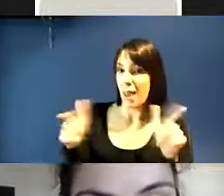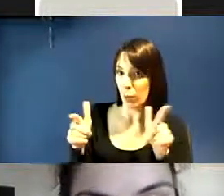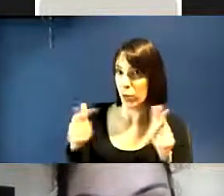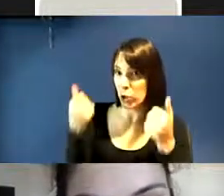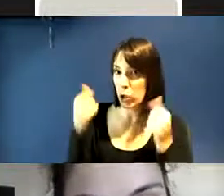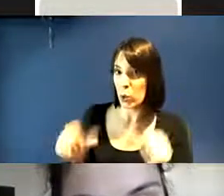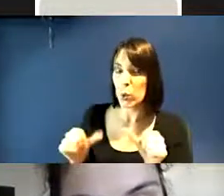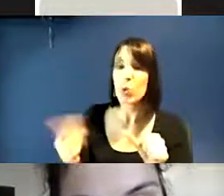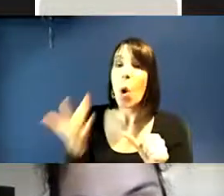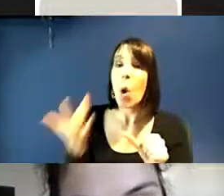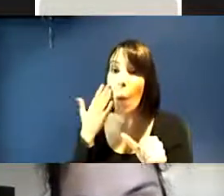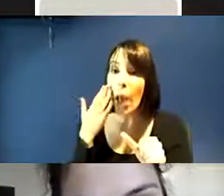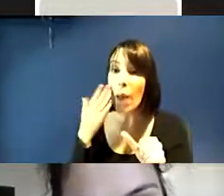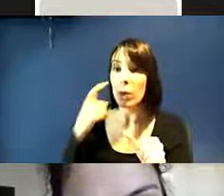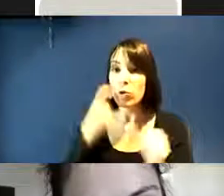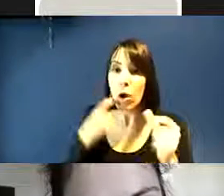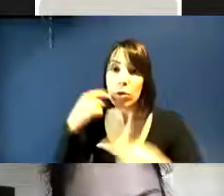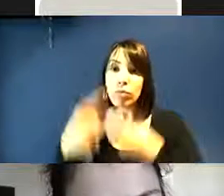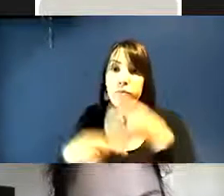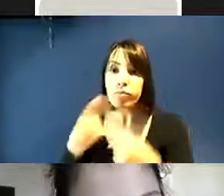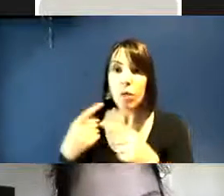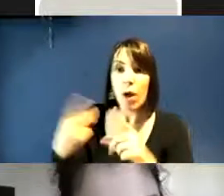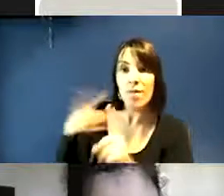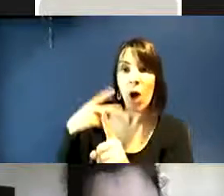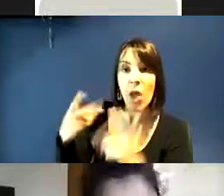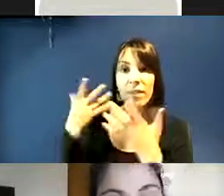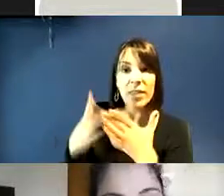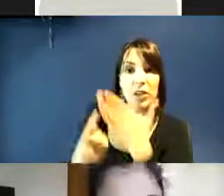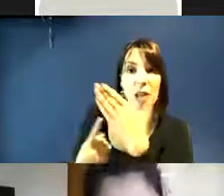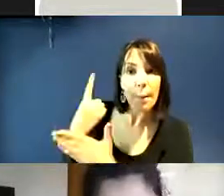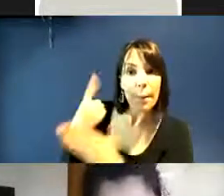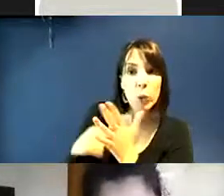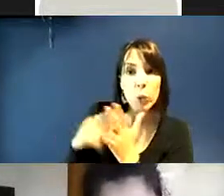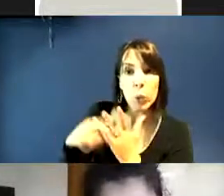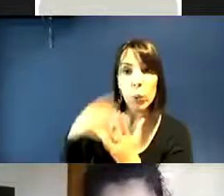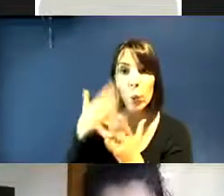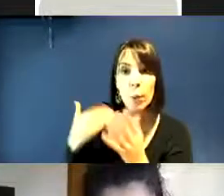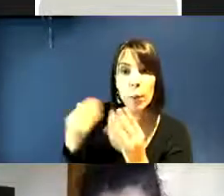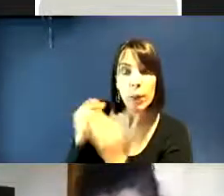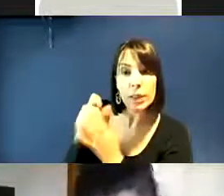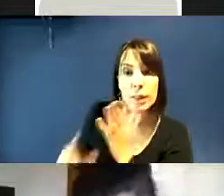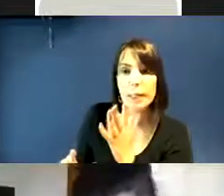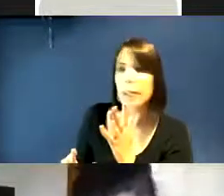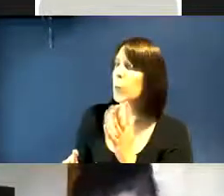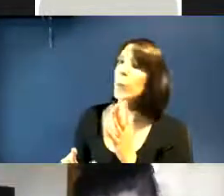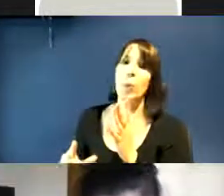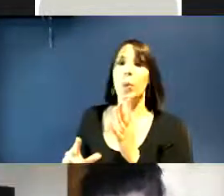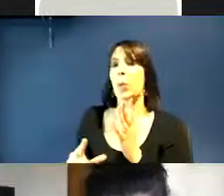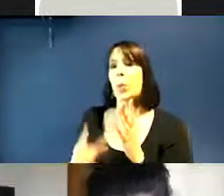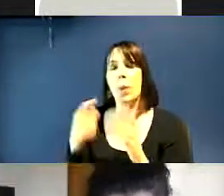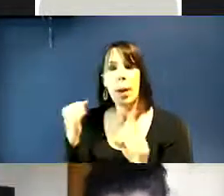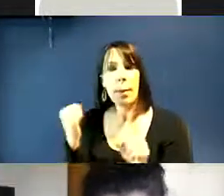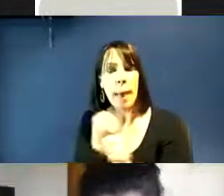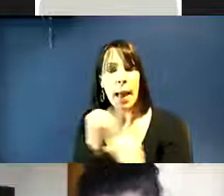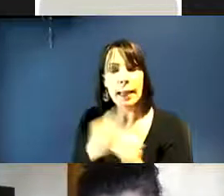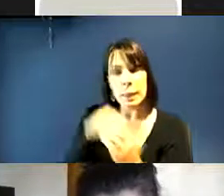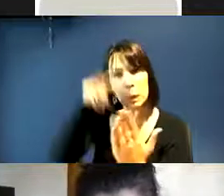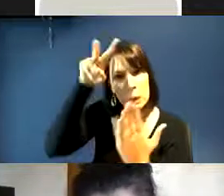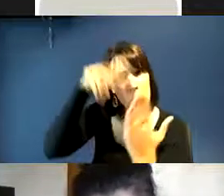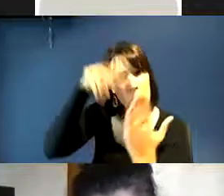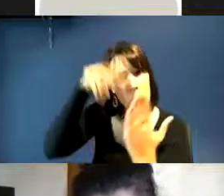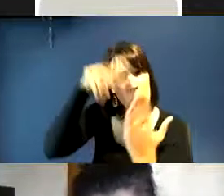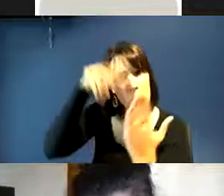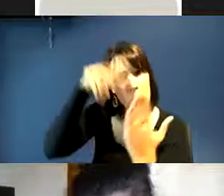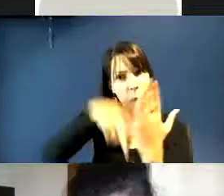against women with disability, it serves to further condone this violence by making it seem like it's actually not that big